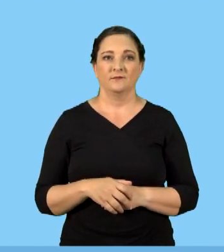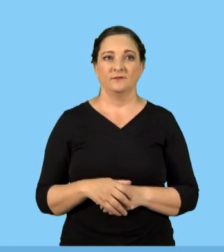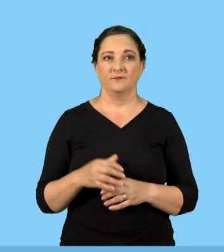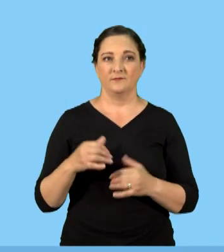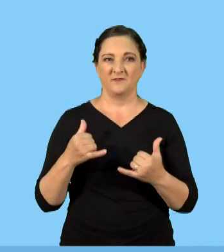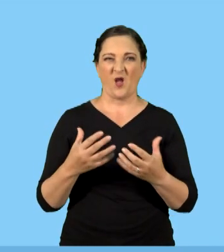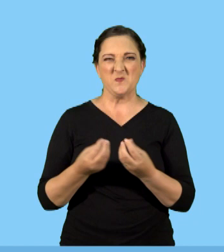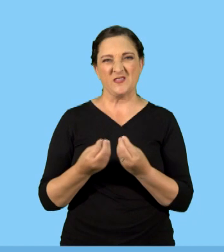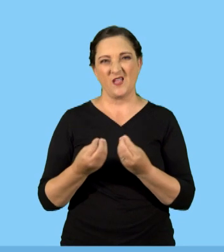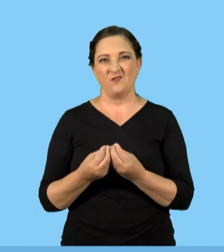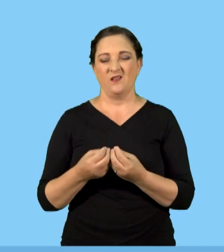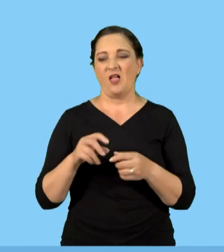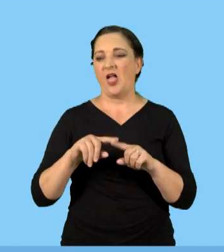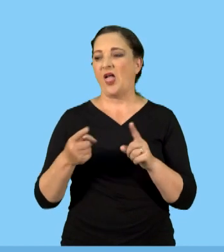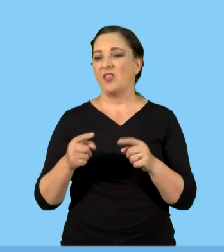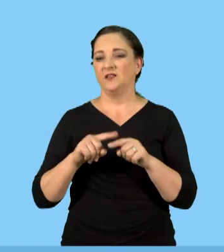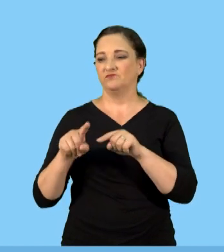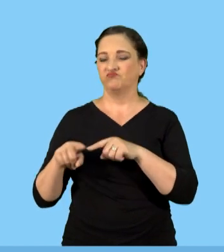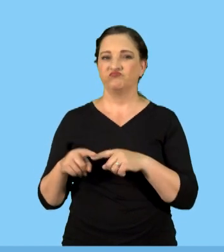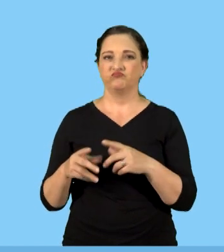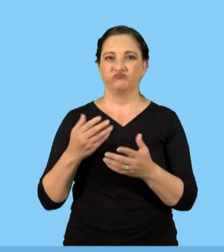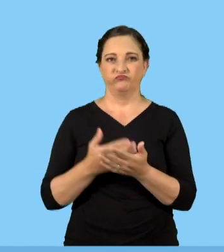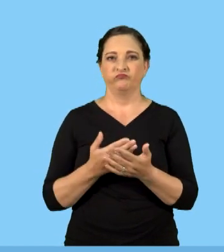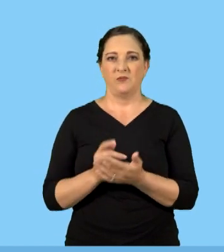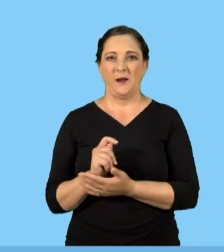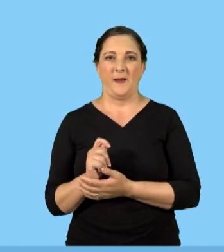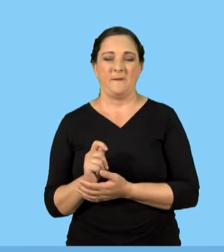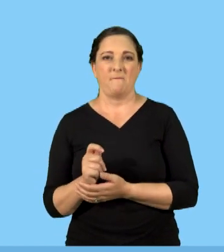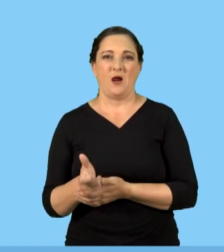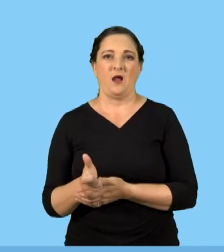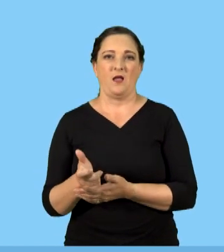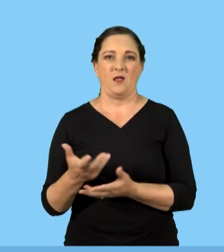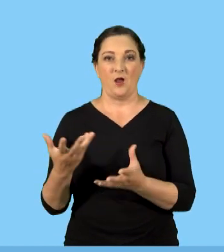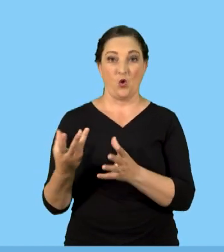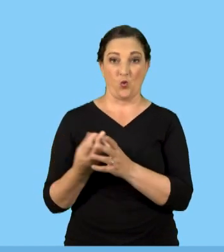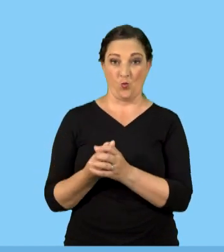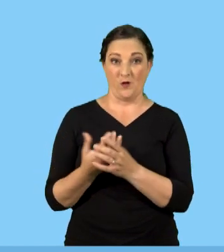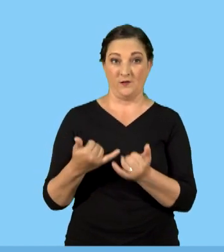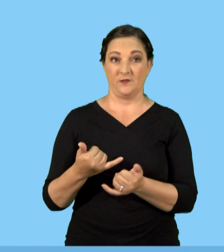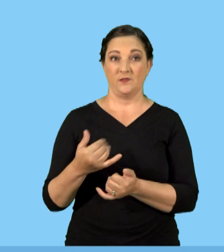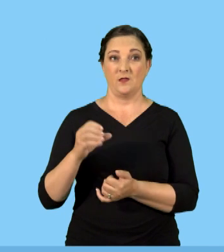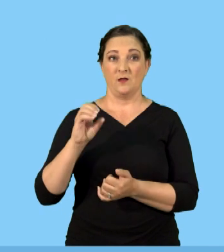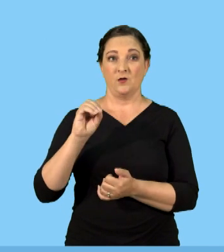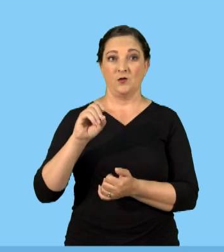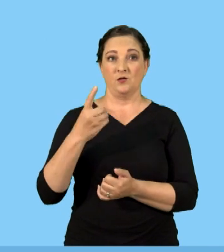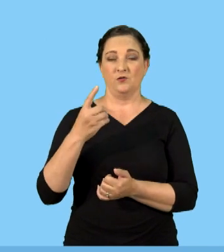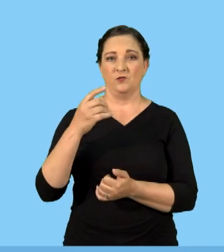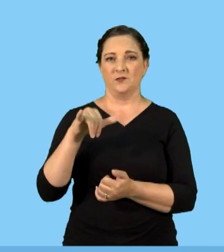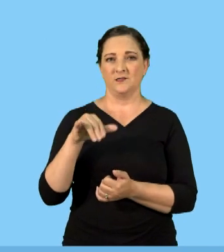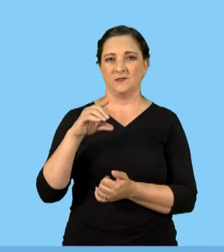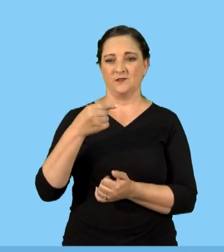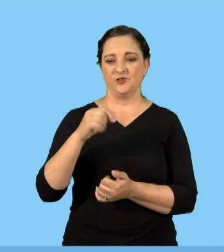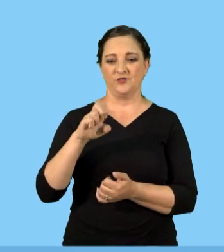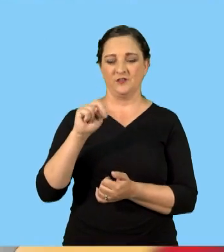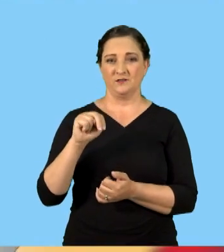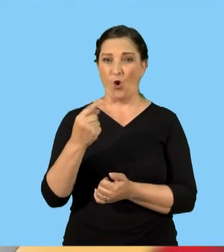So, other materials, we know that other materials can also weaken by the reaction with oxygen.